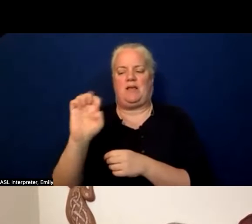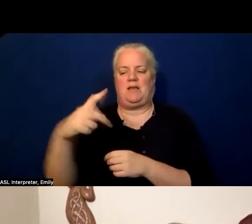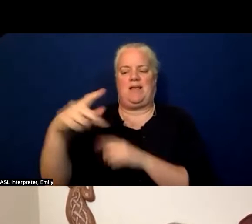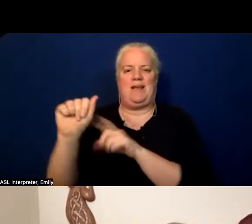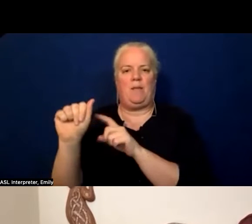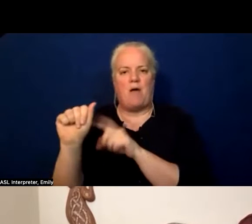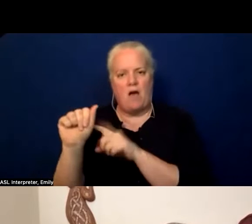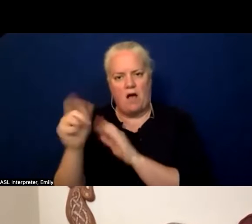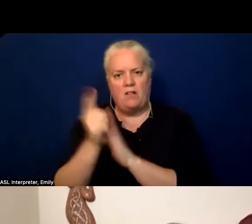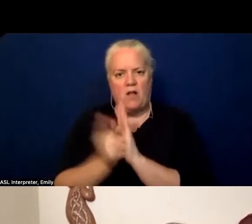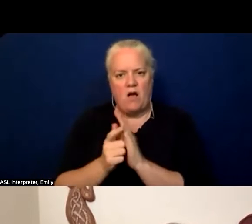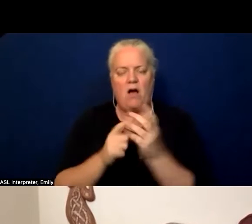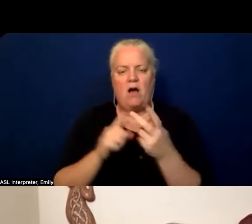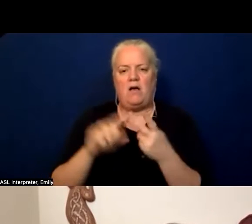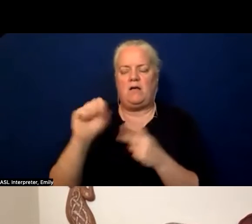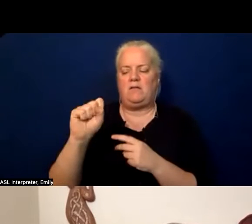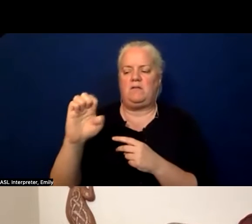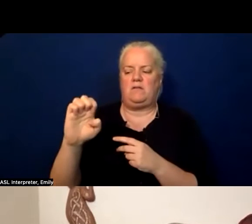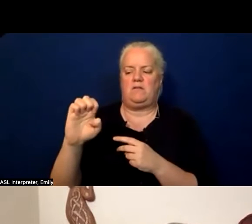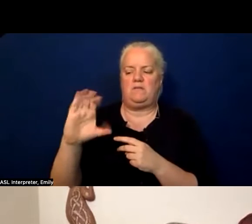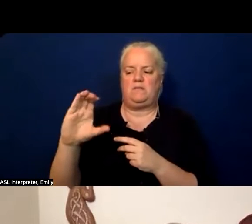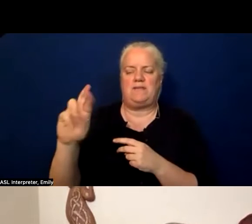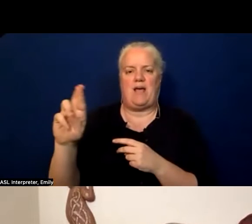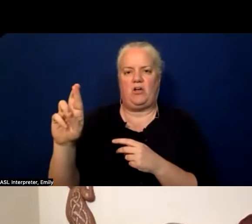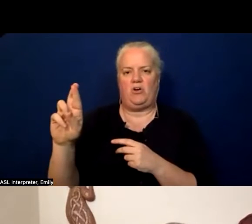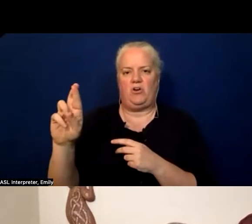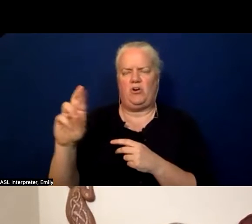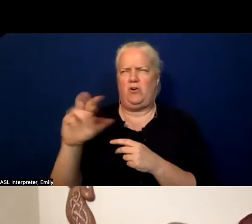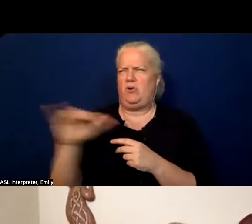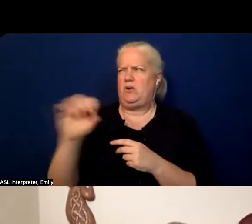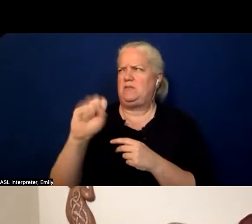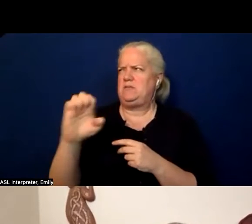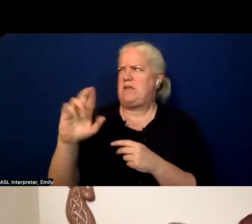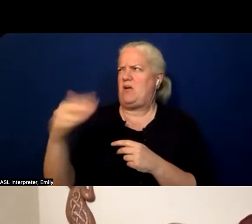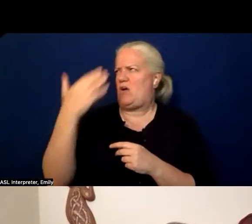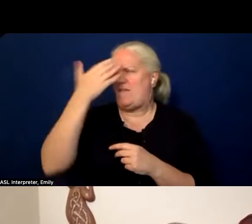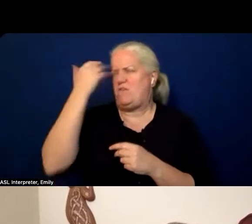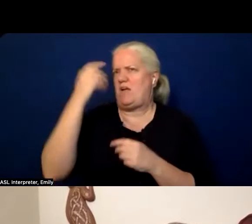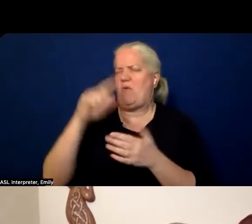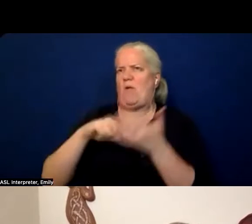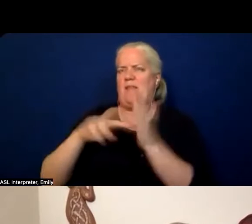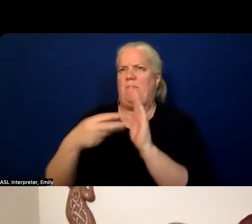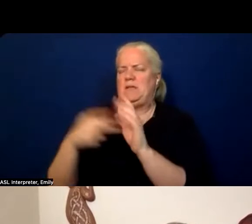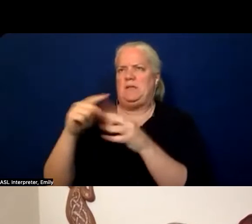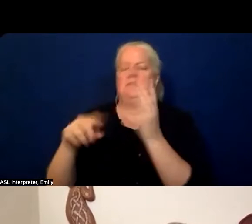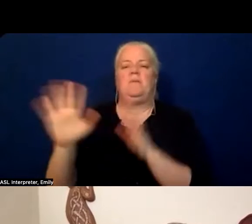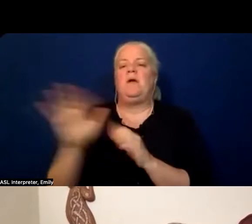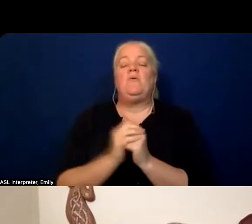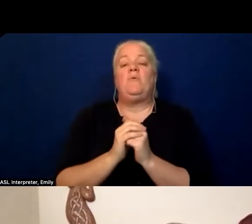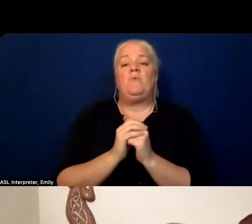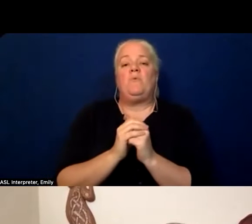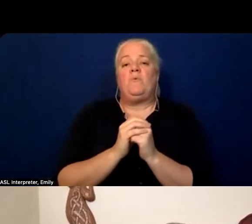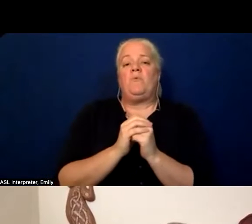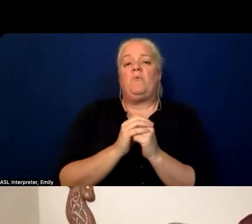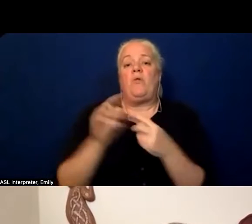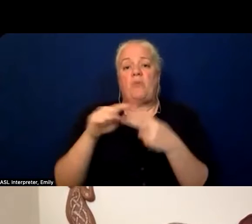have SECR, which is the state, blanking on what it stands for at the moment, so bad with acronyms. But those